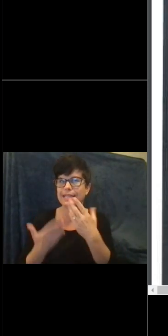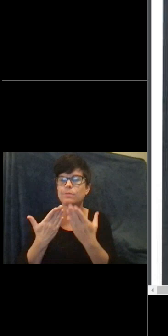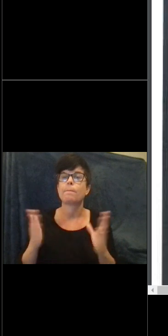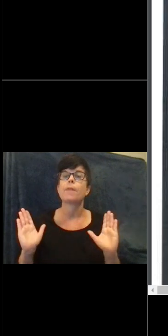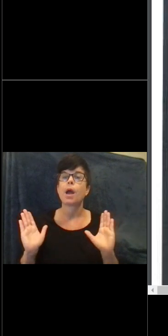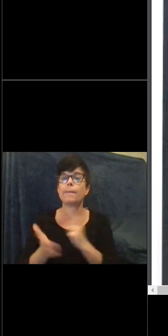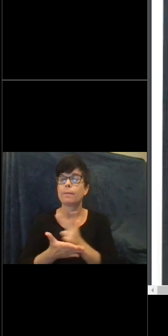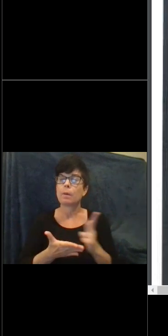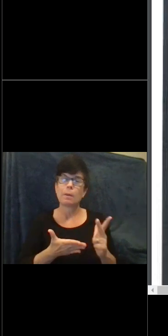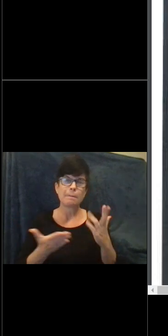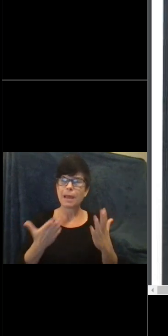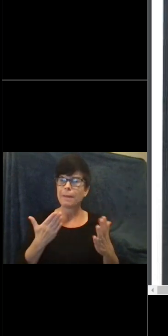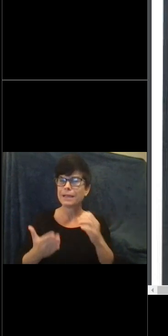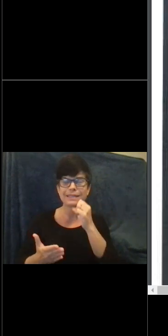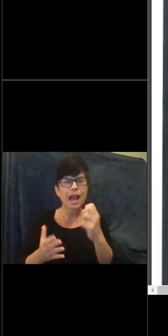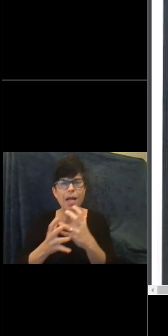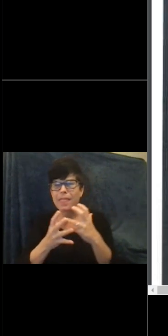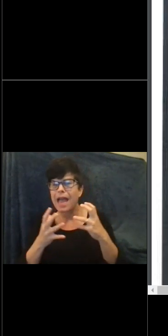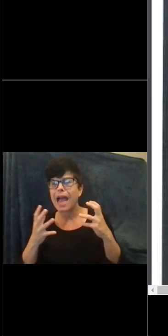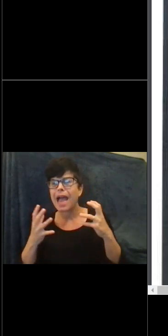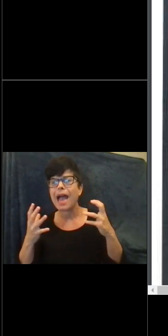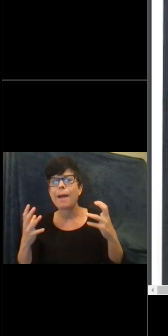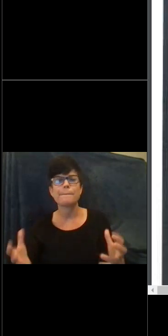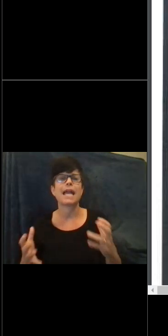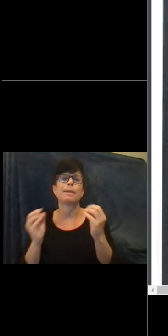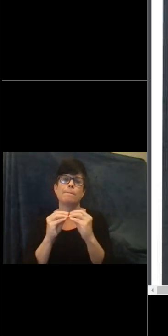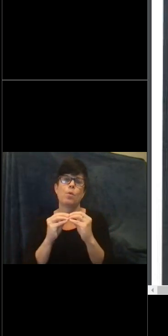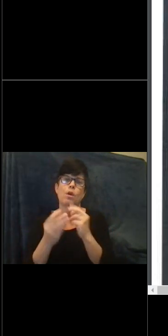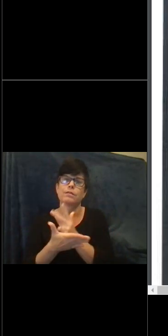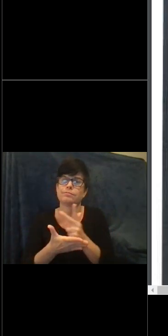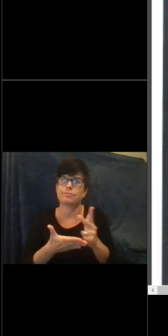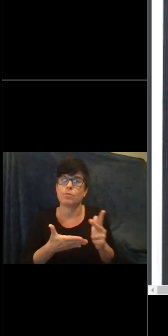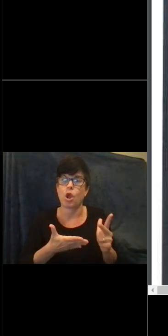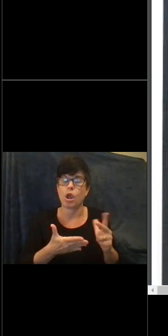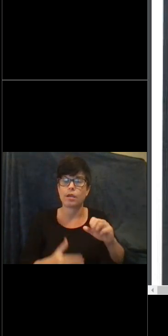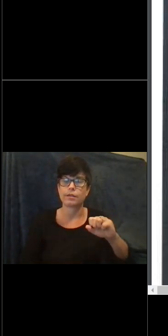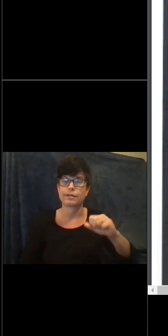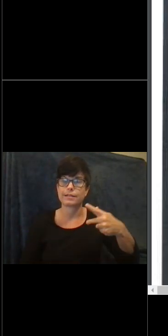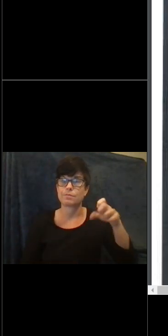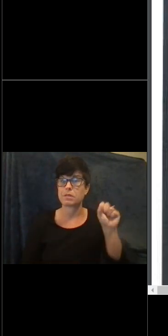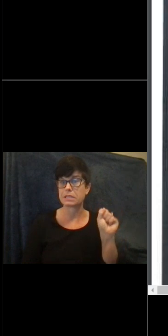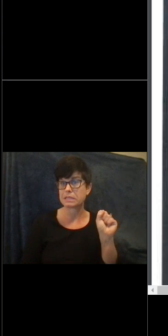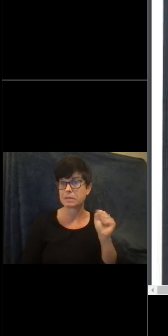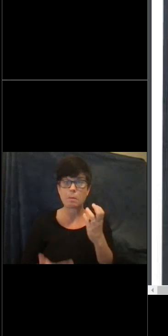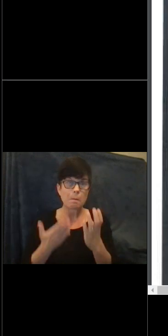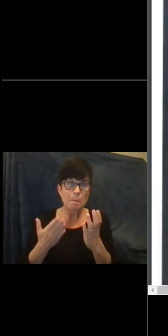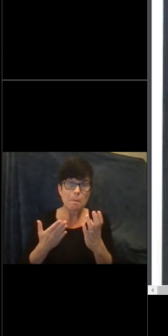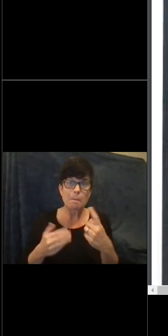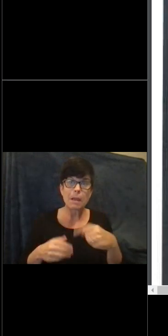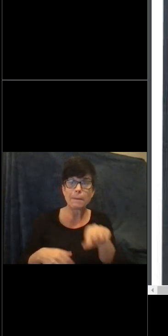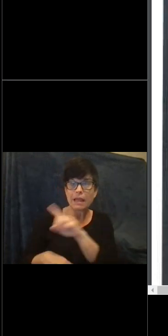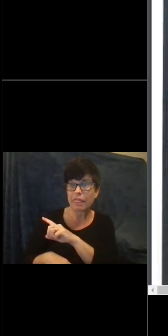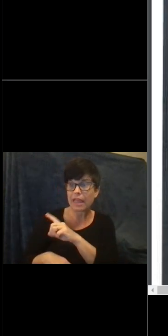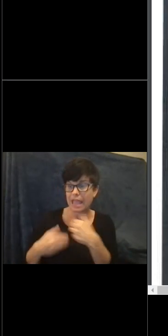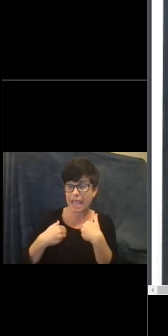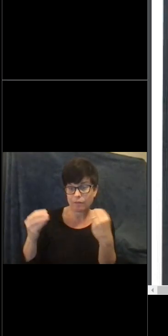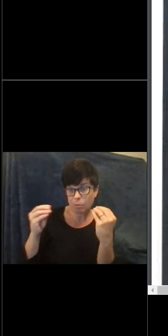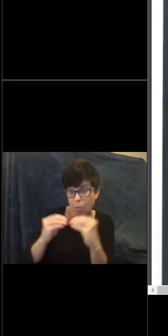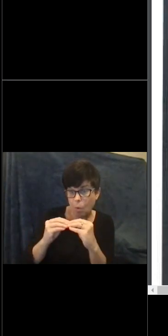of an ask as we think it is right now. Maybe they're over spacing their commercial, or, you know,